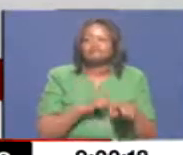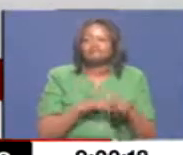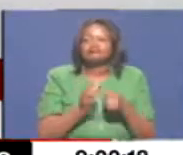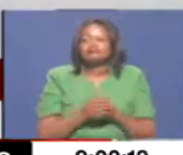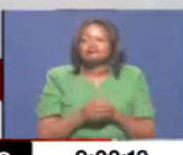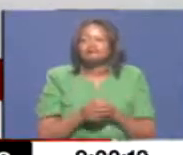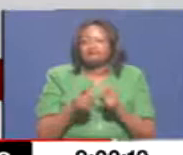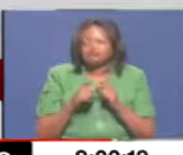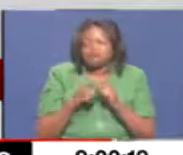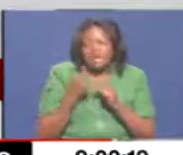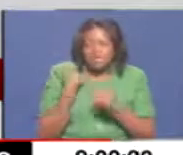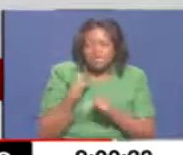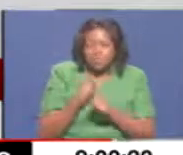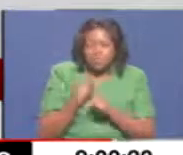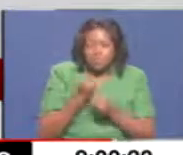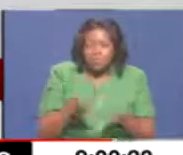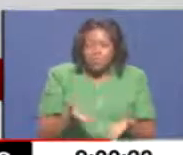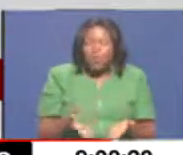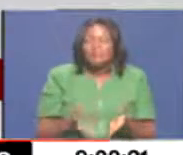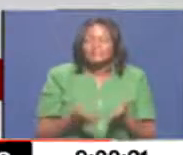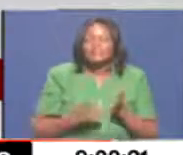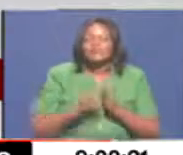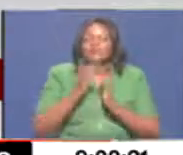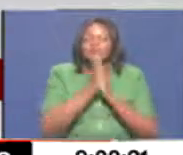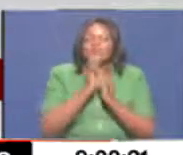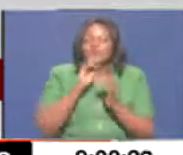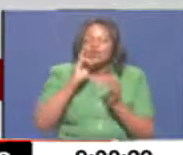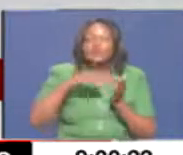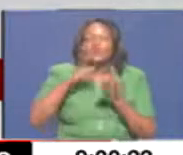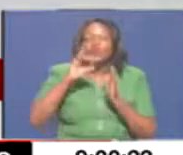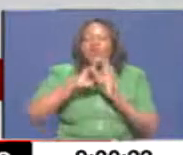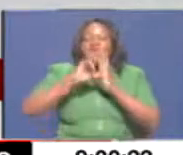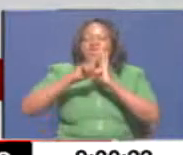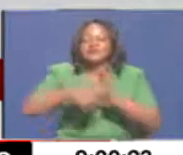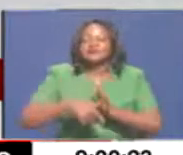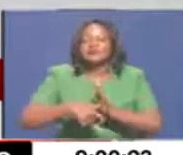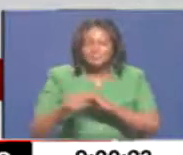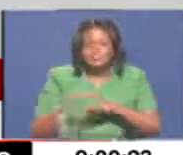that's a developing story. We'll be giving you more details as we get them. Now the government is now